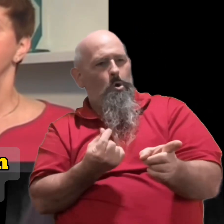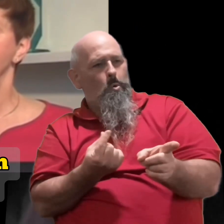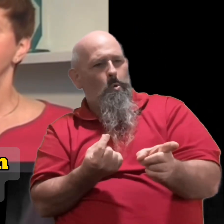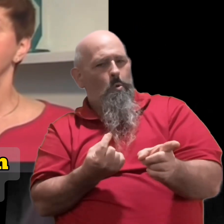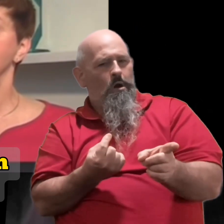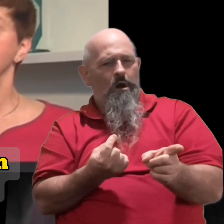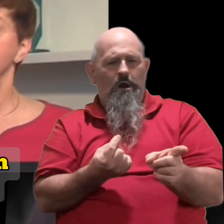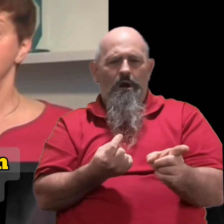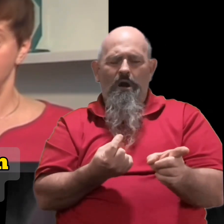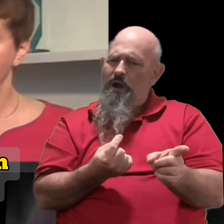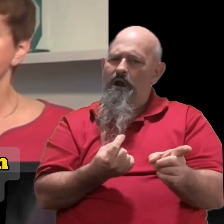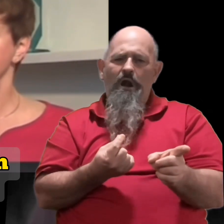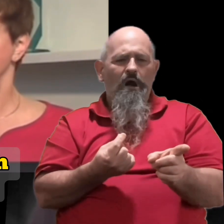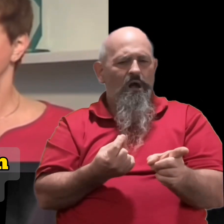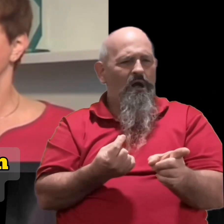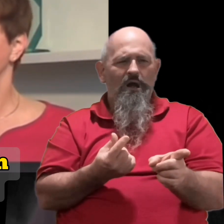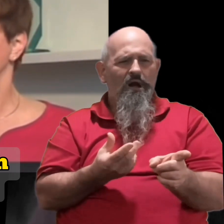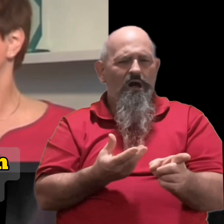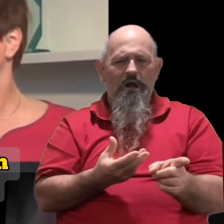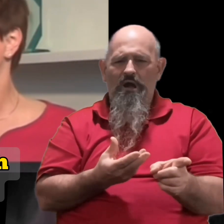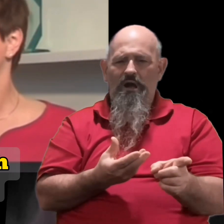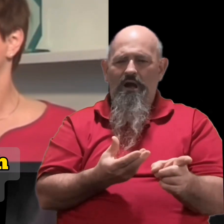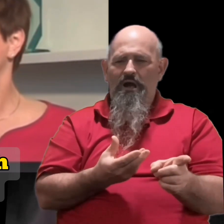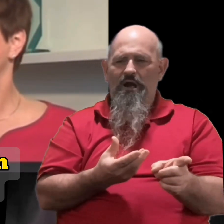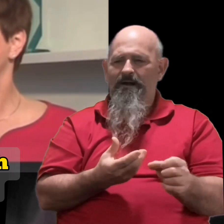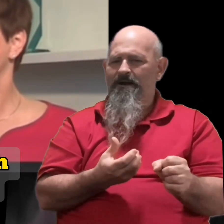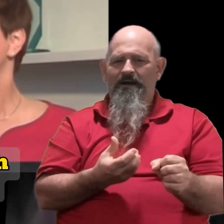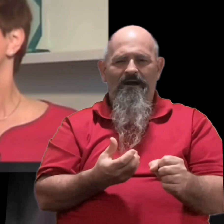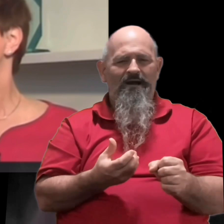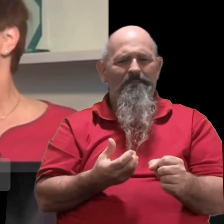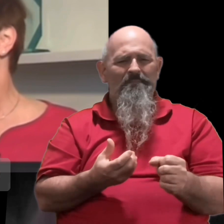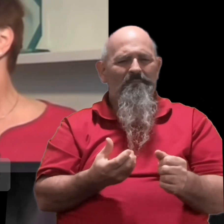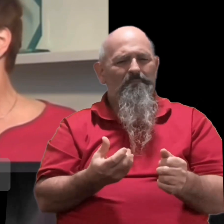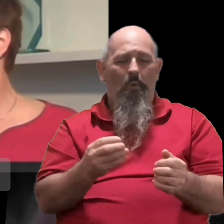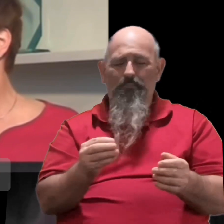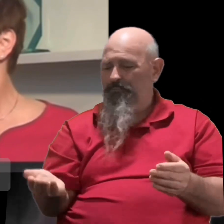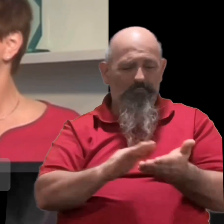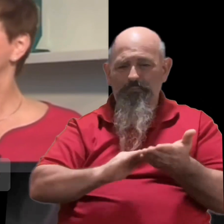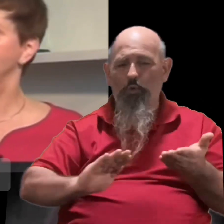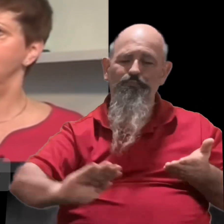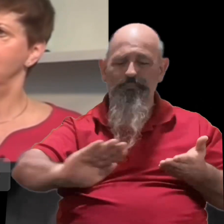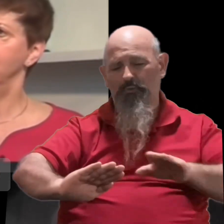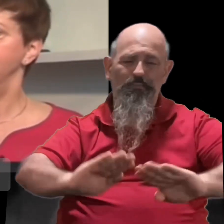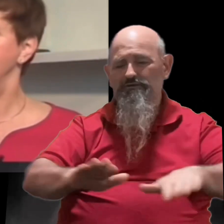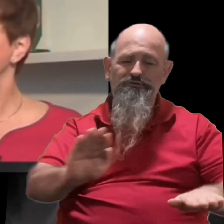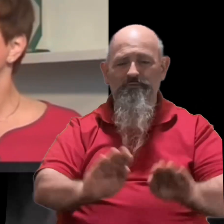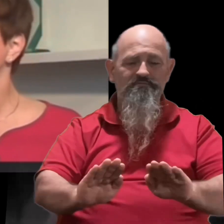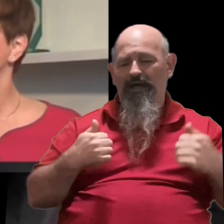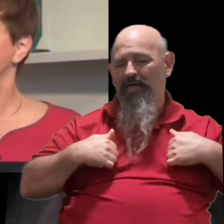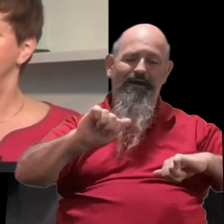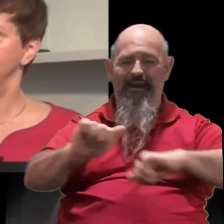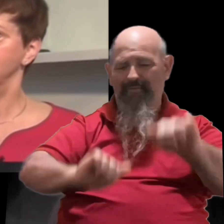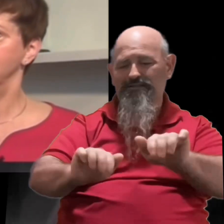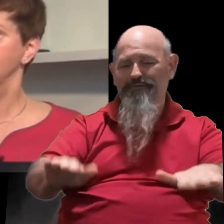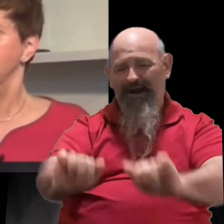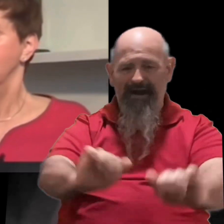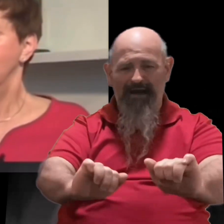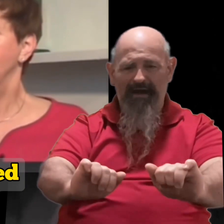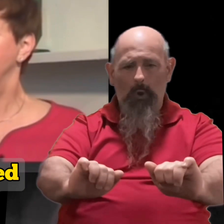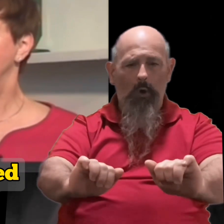But the mother can disguise what she's doing, putting cream on the child, bathing the